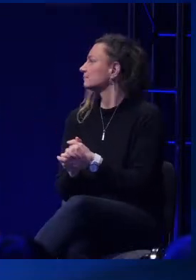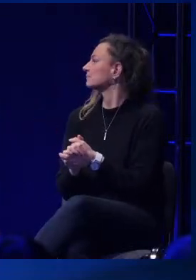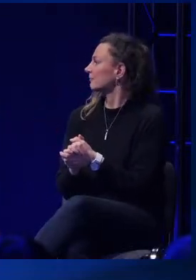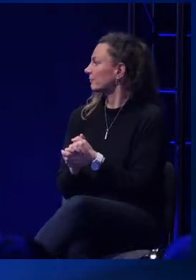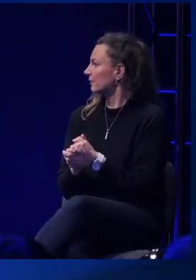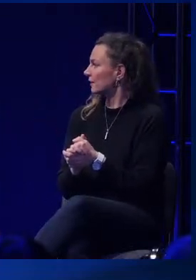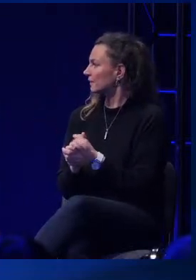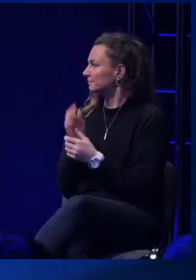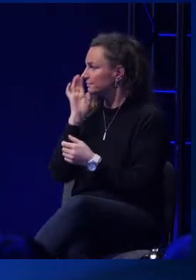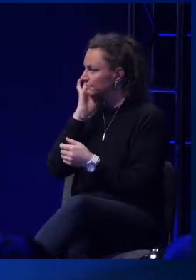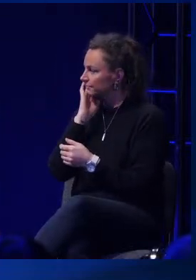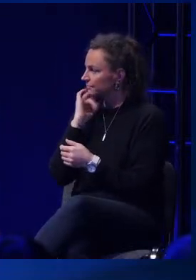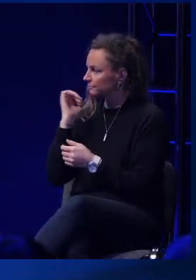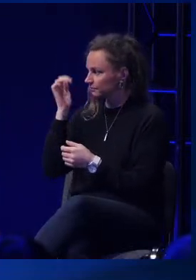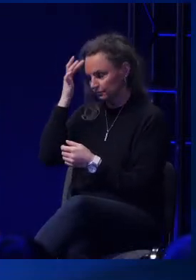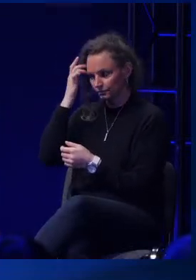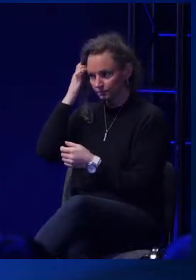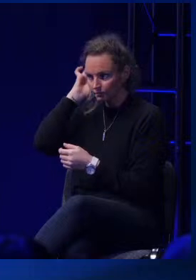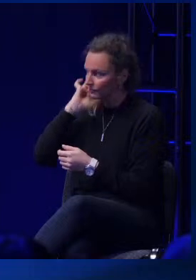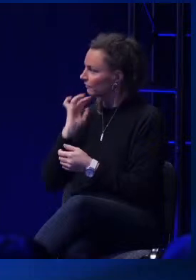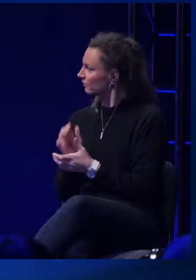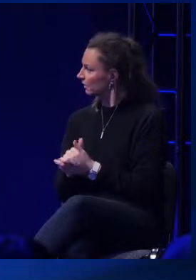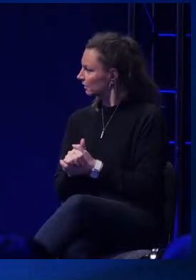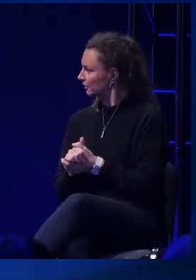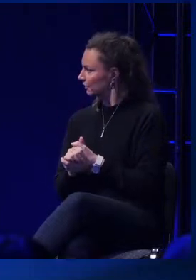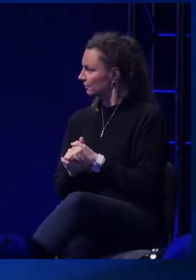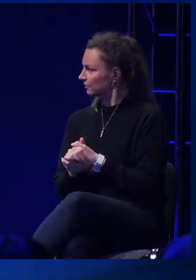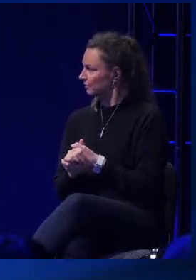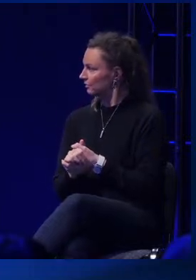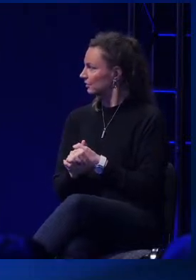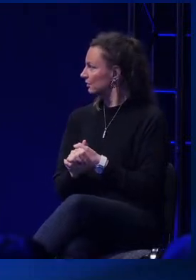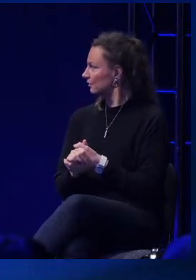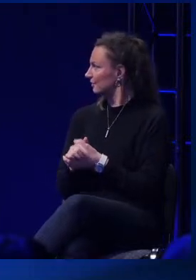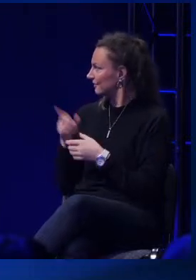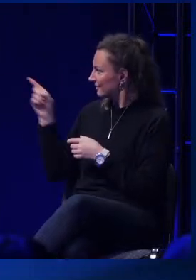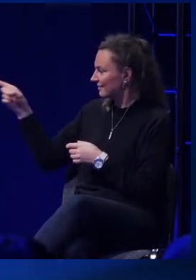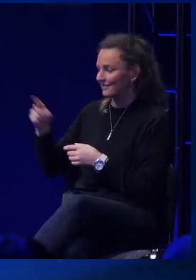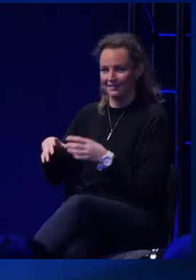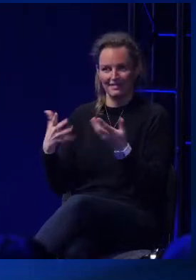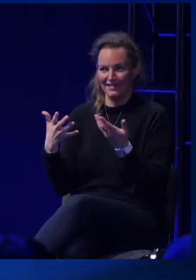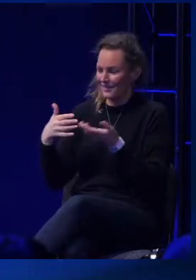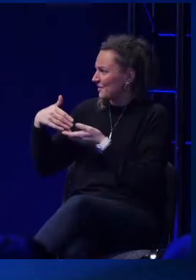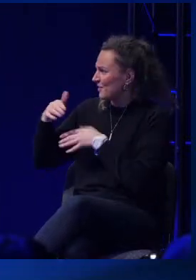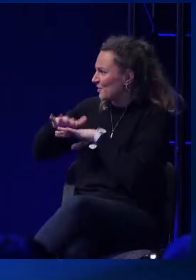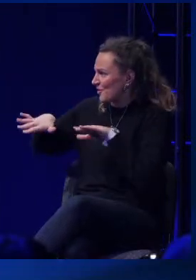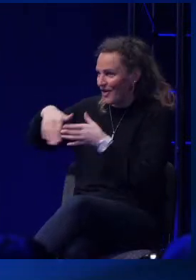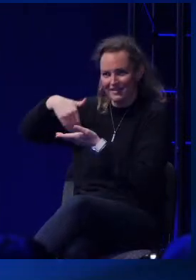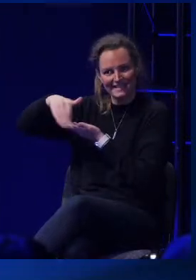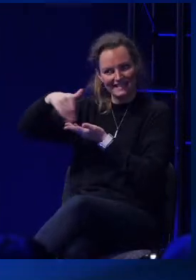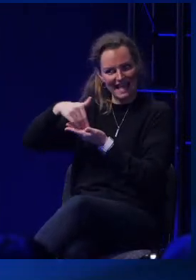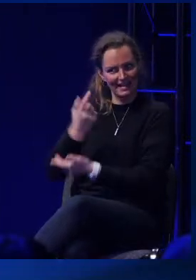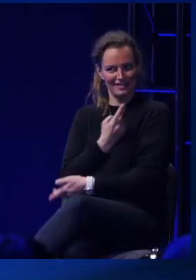Yeah, so... Well, you're not selling yourself, you've done lots of film, Michael.